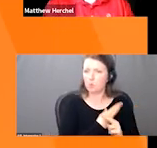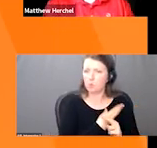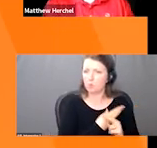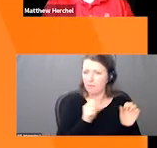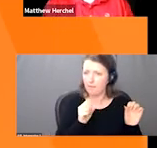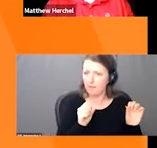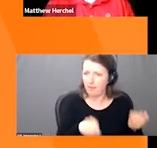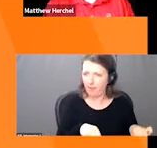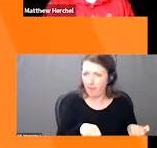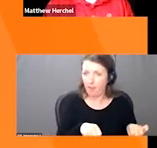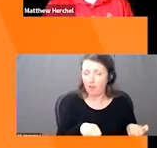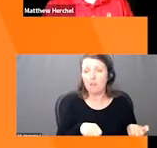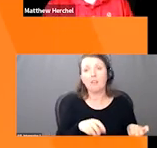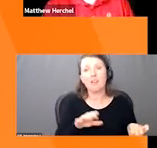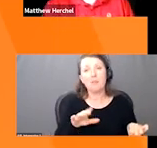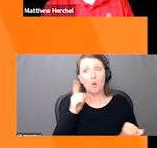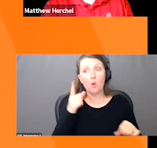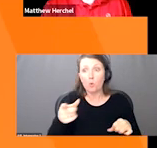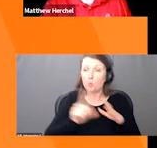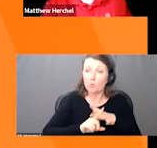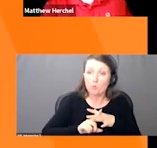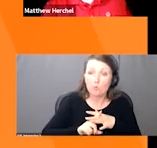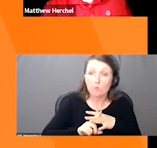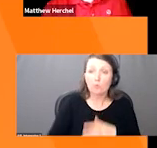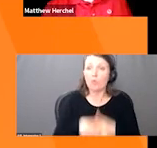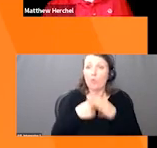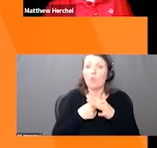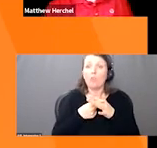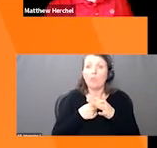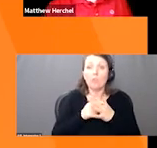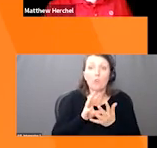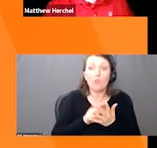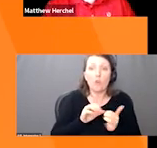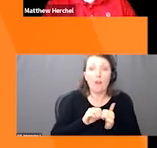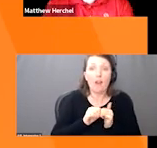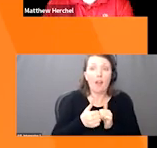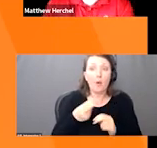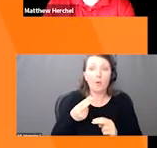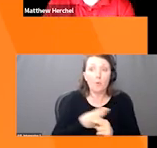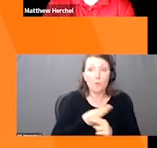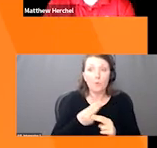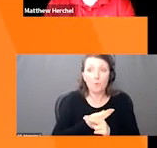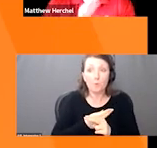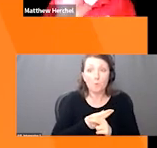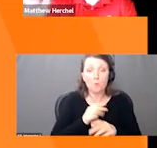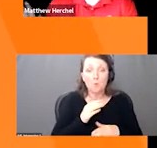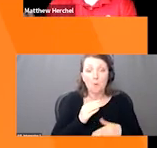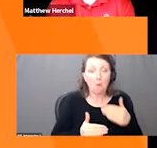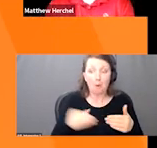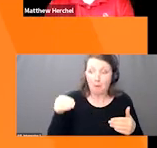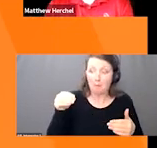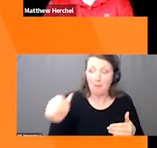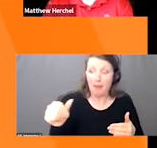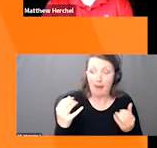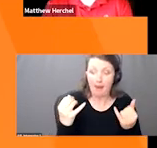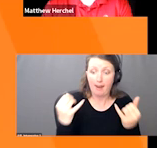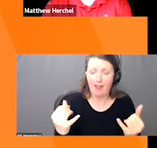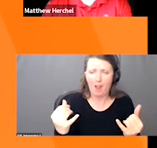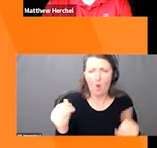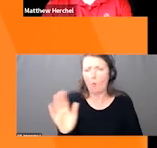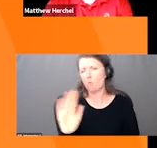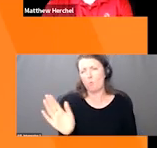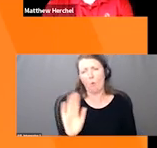but it's not advised, especially at the beginning. So that's perfectly fine. So yeah, no paying today, which is